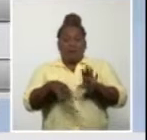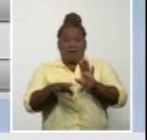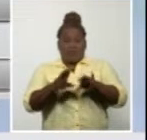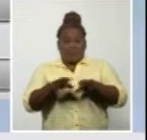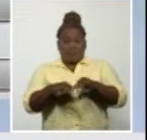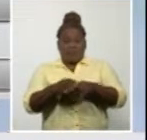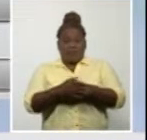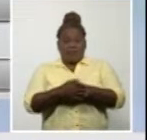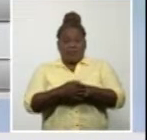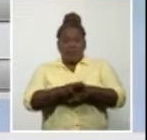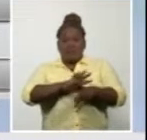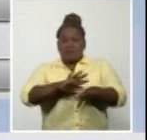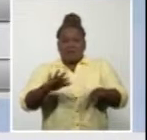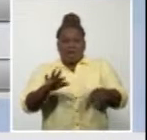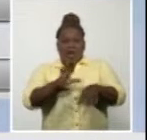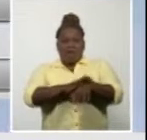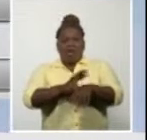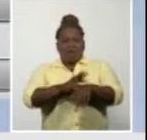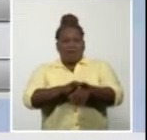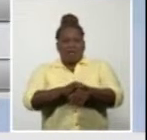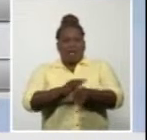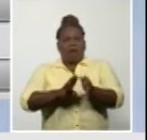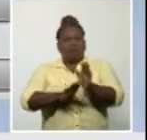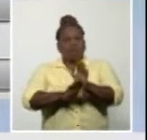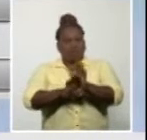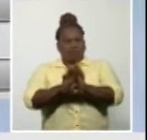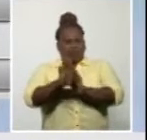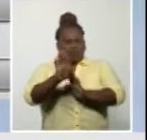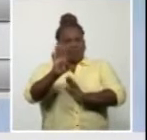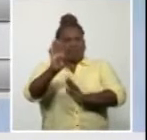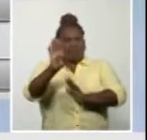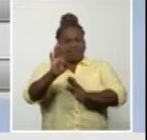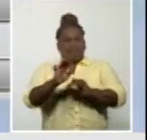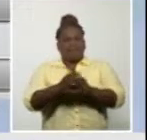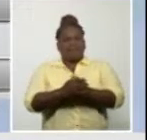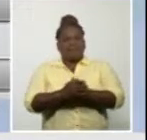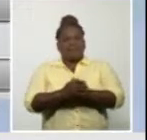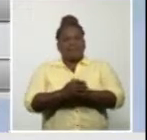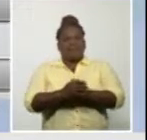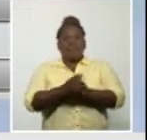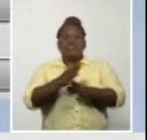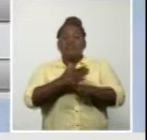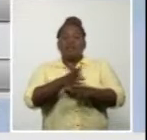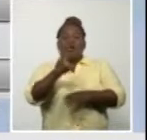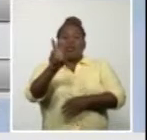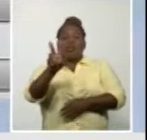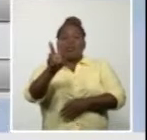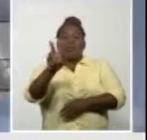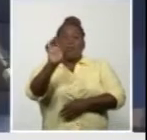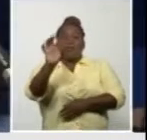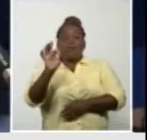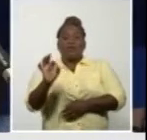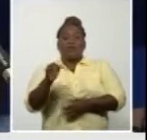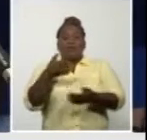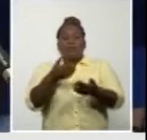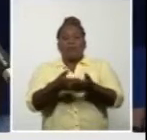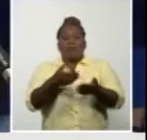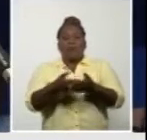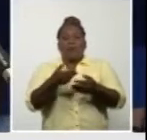1,974 people have been confirmed with the presence of the virus, and in many cases with a disease